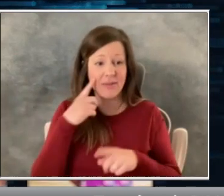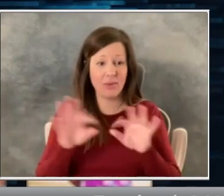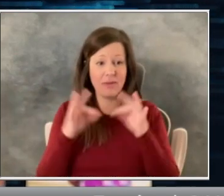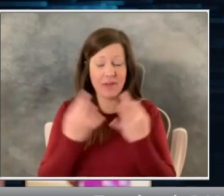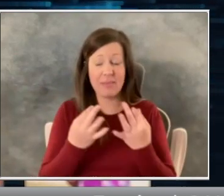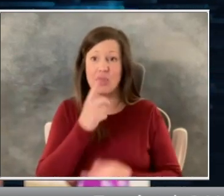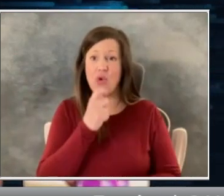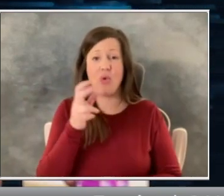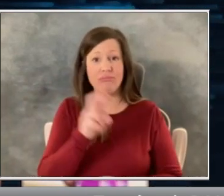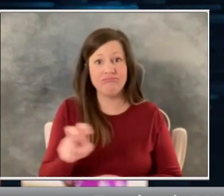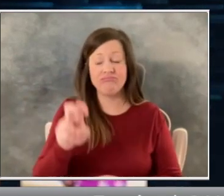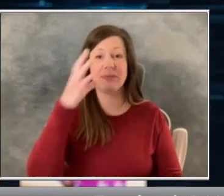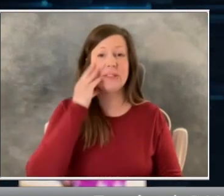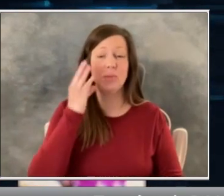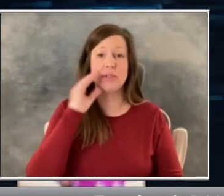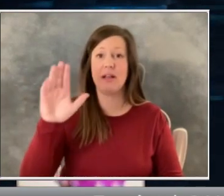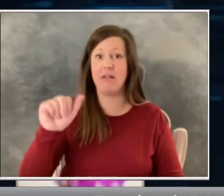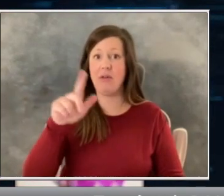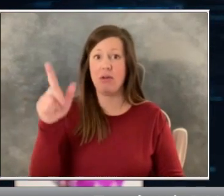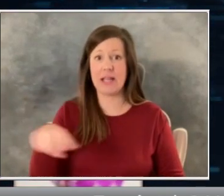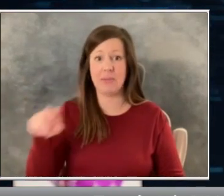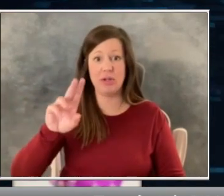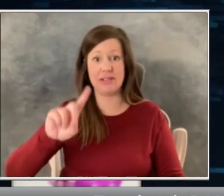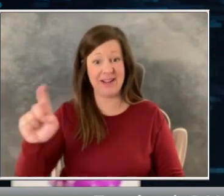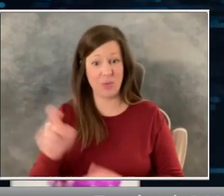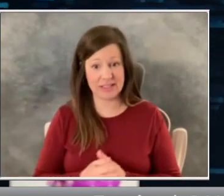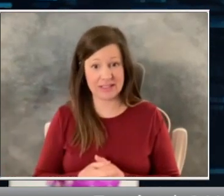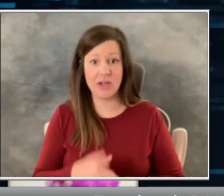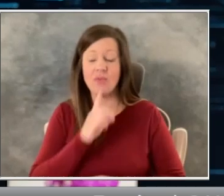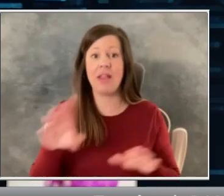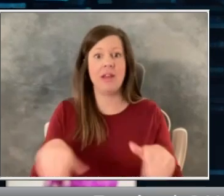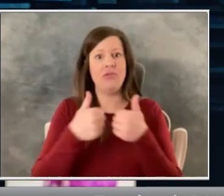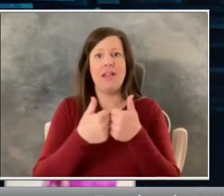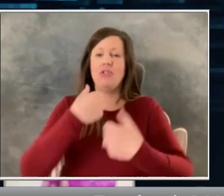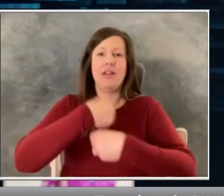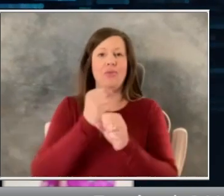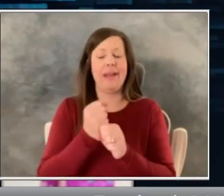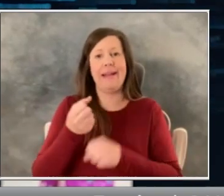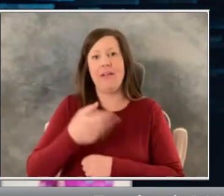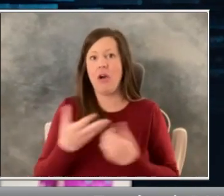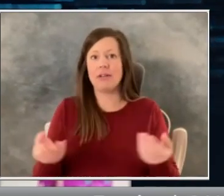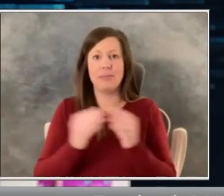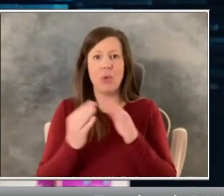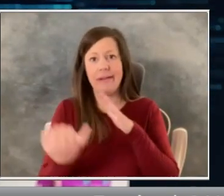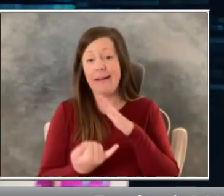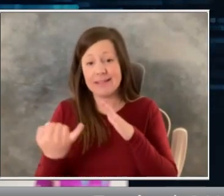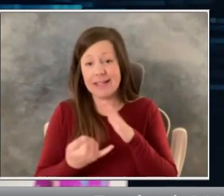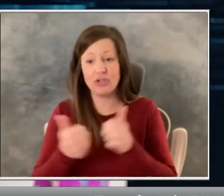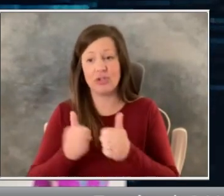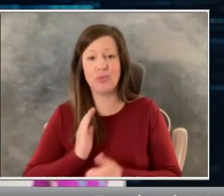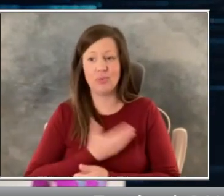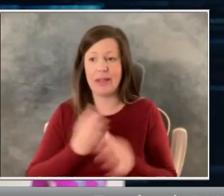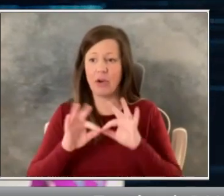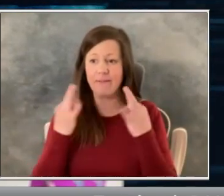Alzheimer's diagnosis. The challenges created more isolation between our immediate family. At a certain point,